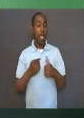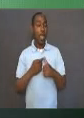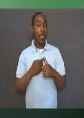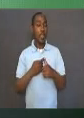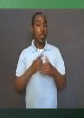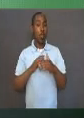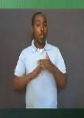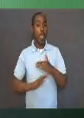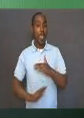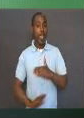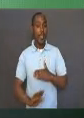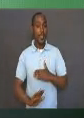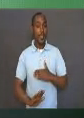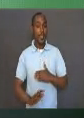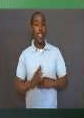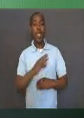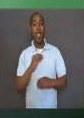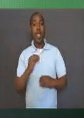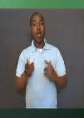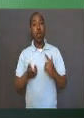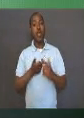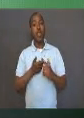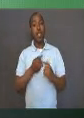innate and adaptive.